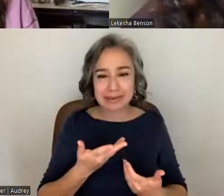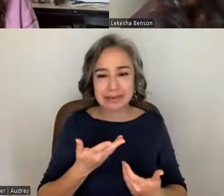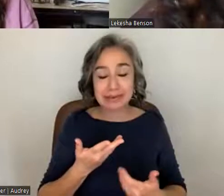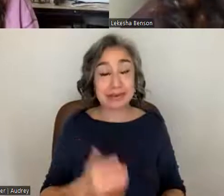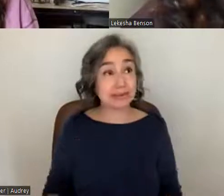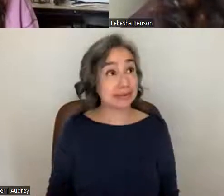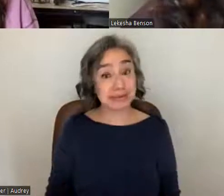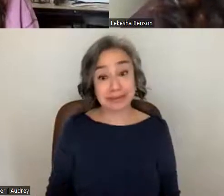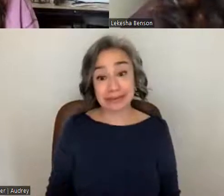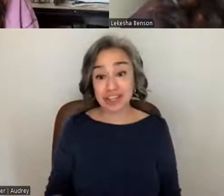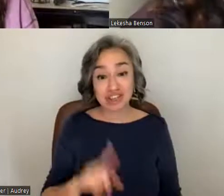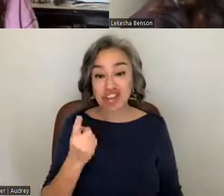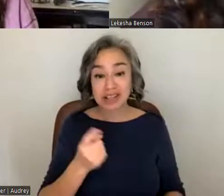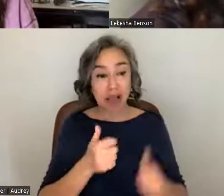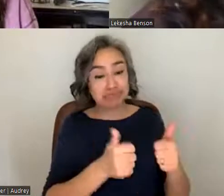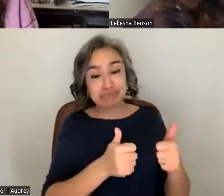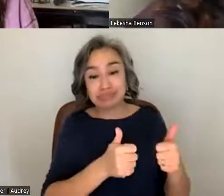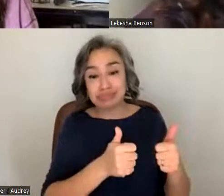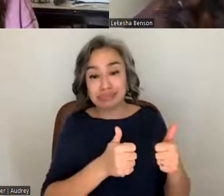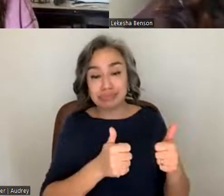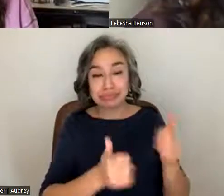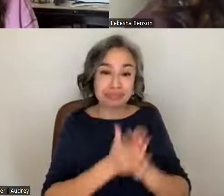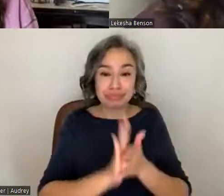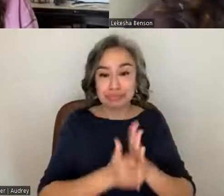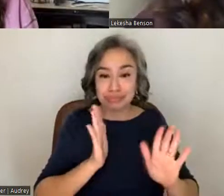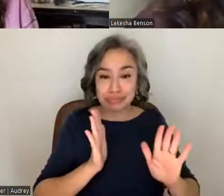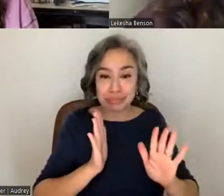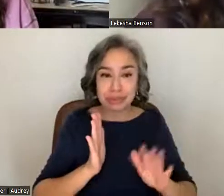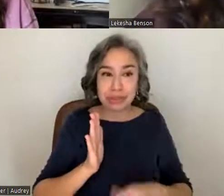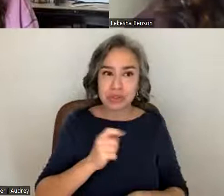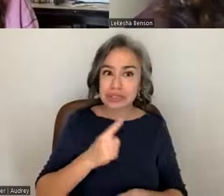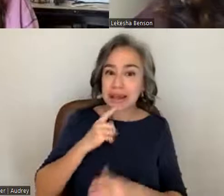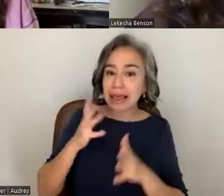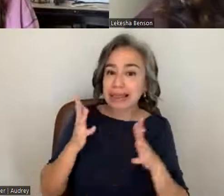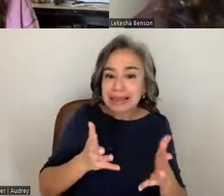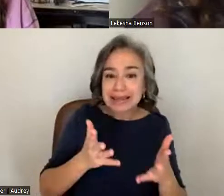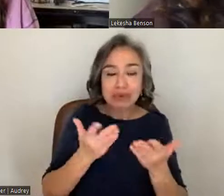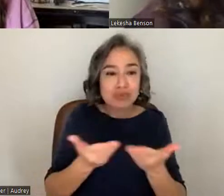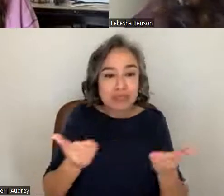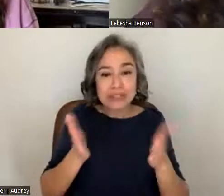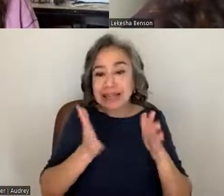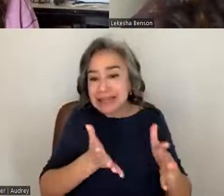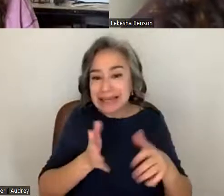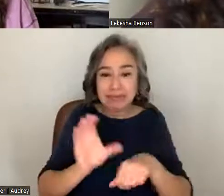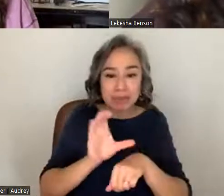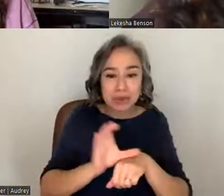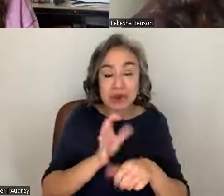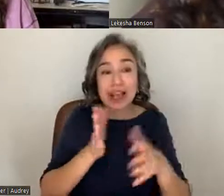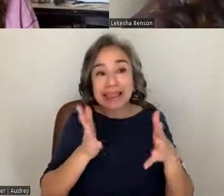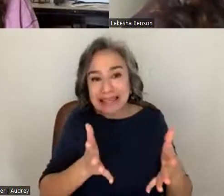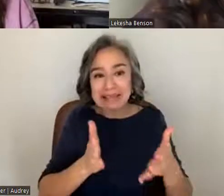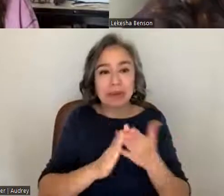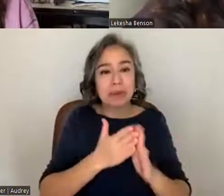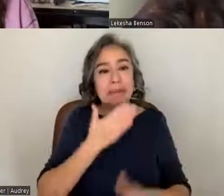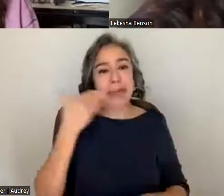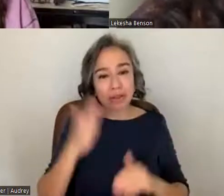there's nothing after. So when she said, you know, leave the resources, leave the computers or whatever it is you did, but leave the community better than you found